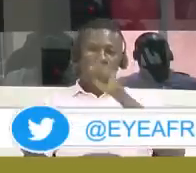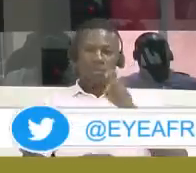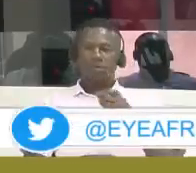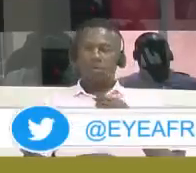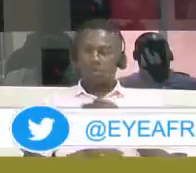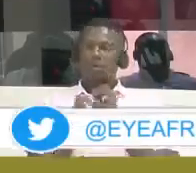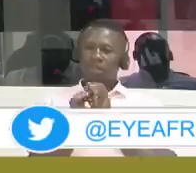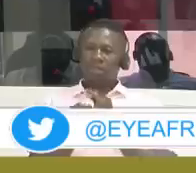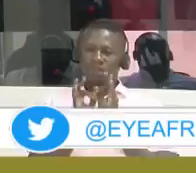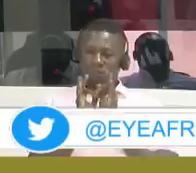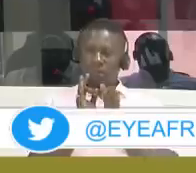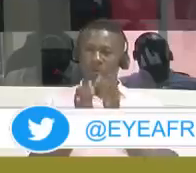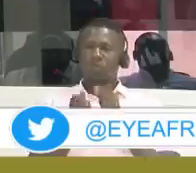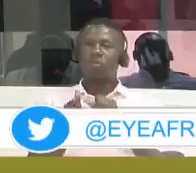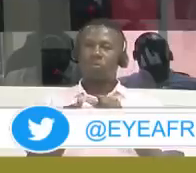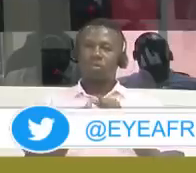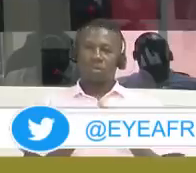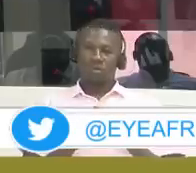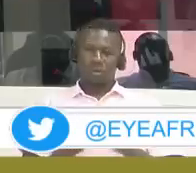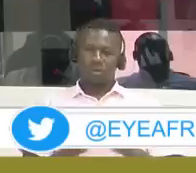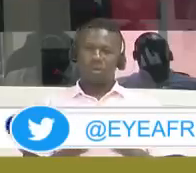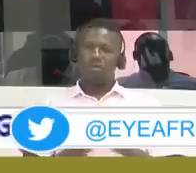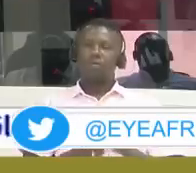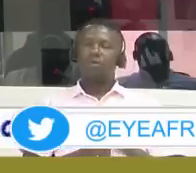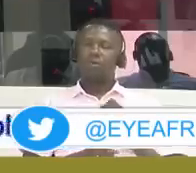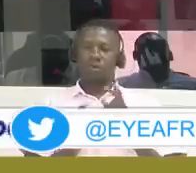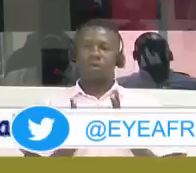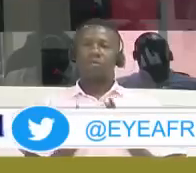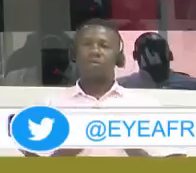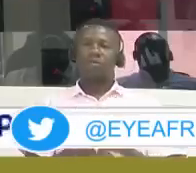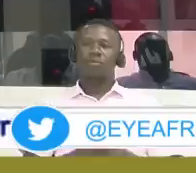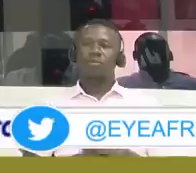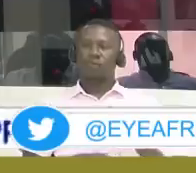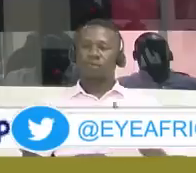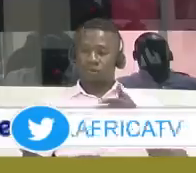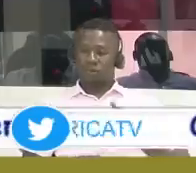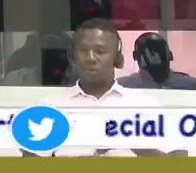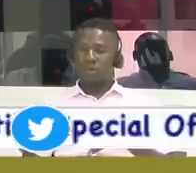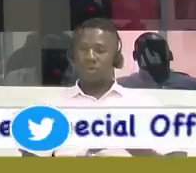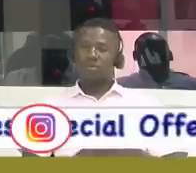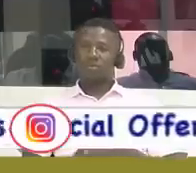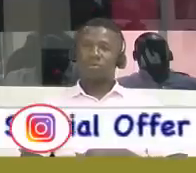you better. Okay. So for today,